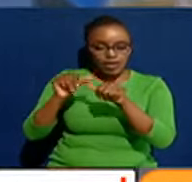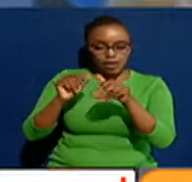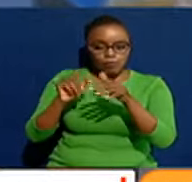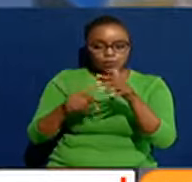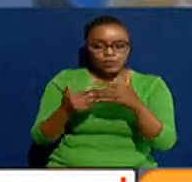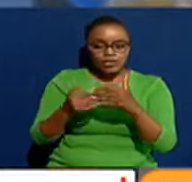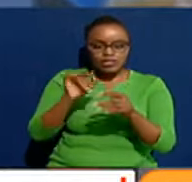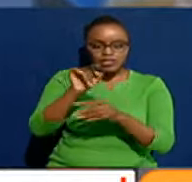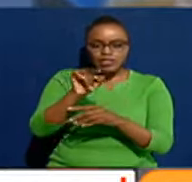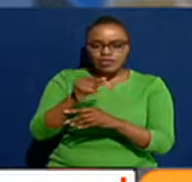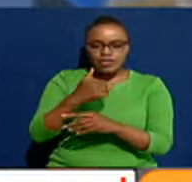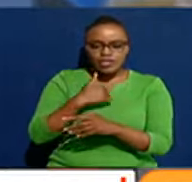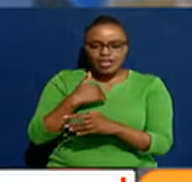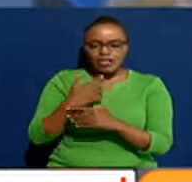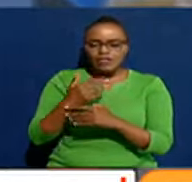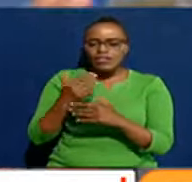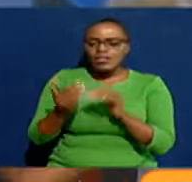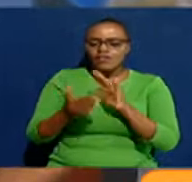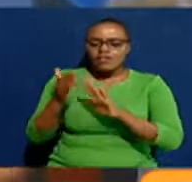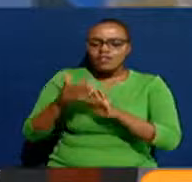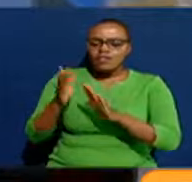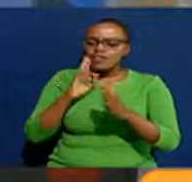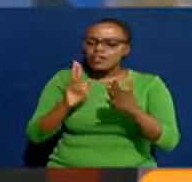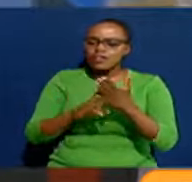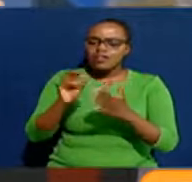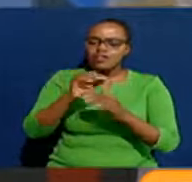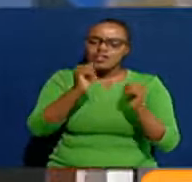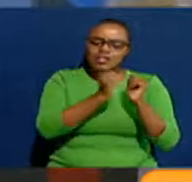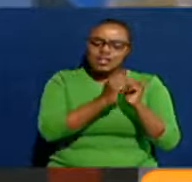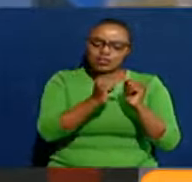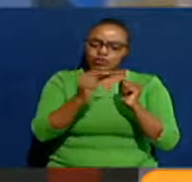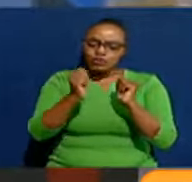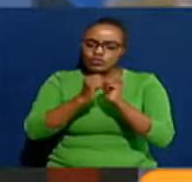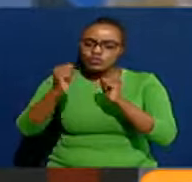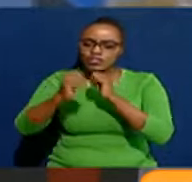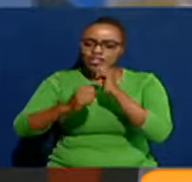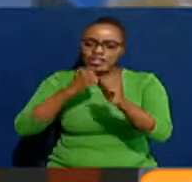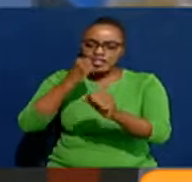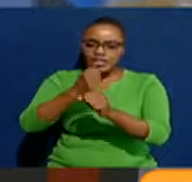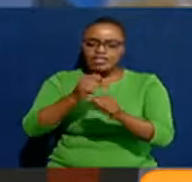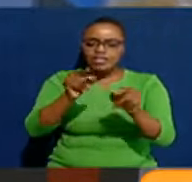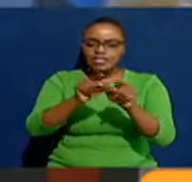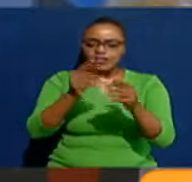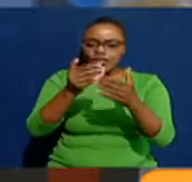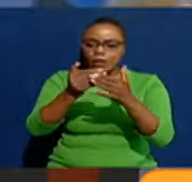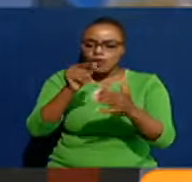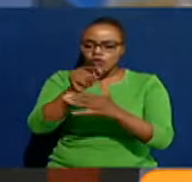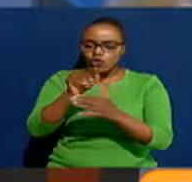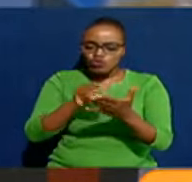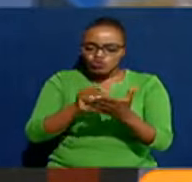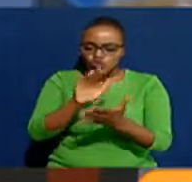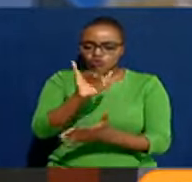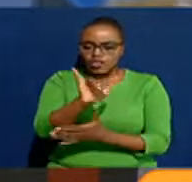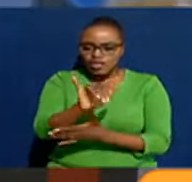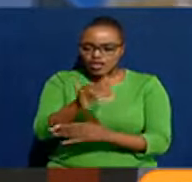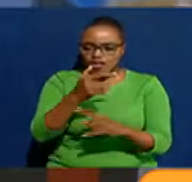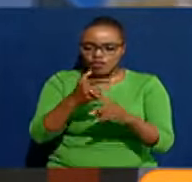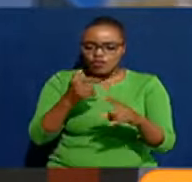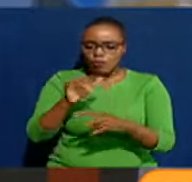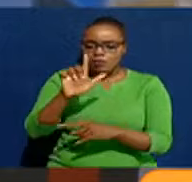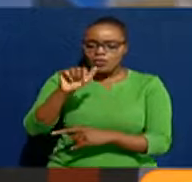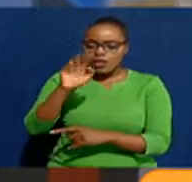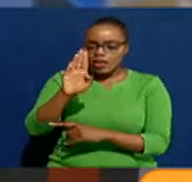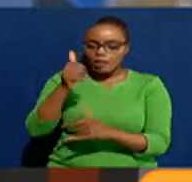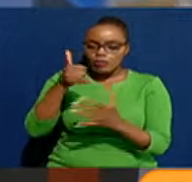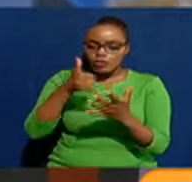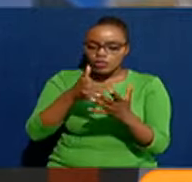that it's faster, it is not. It takes 12 to 15 years to generate a GM. And before you release that, from the lab, which is